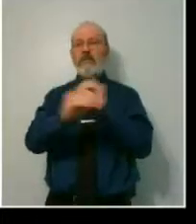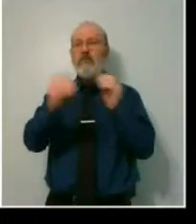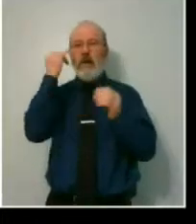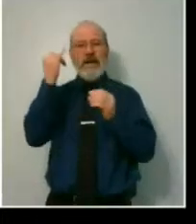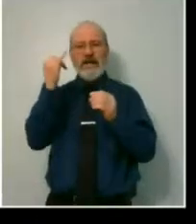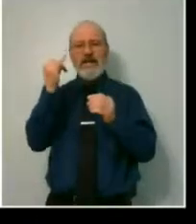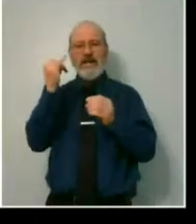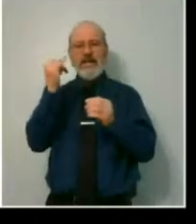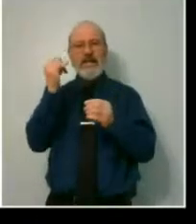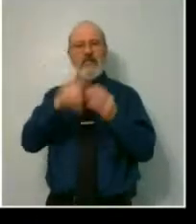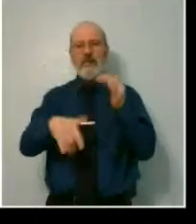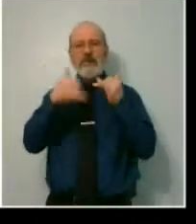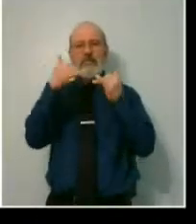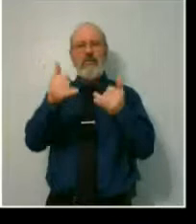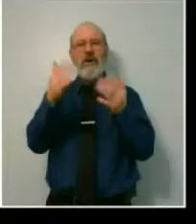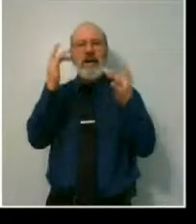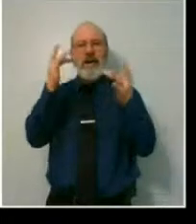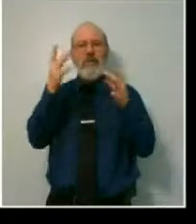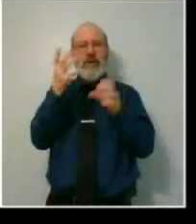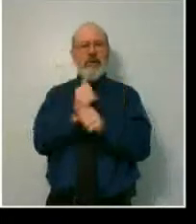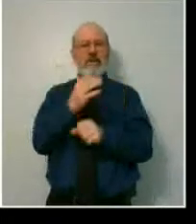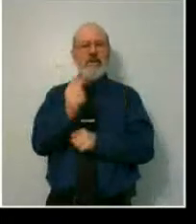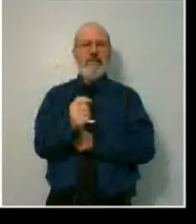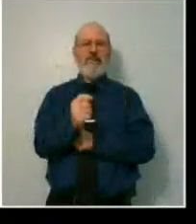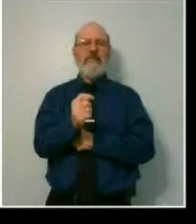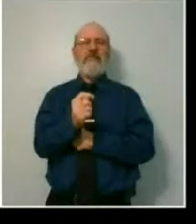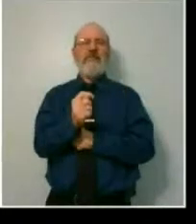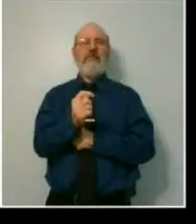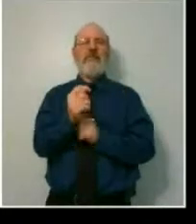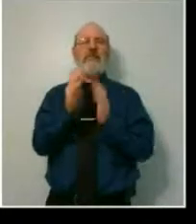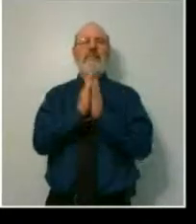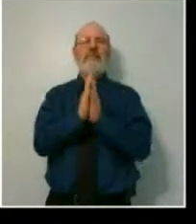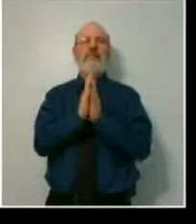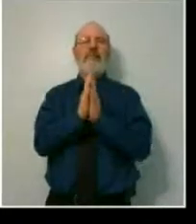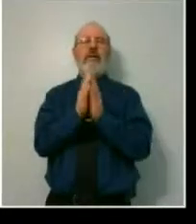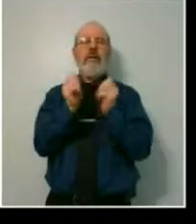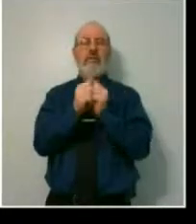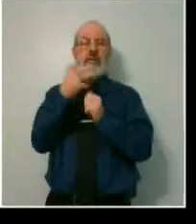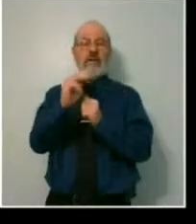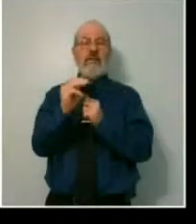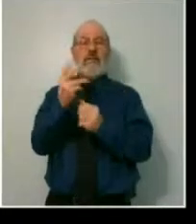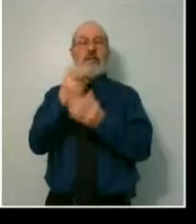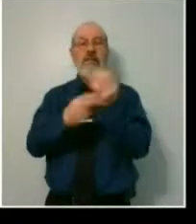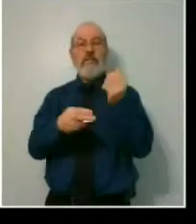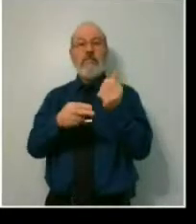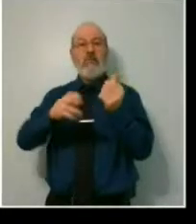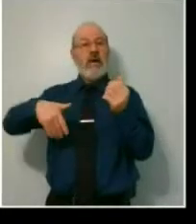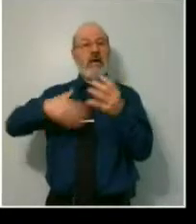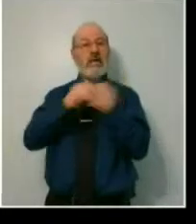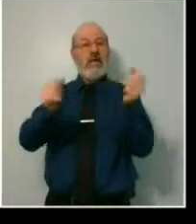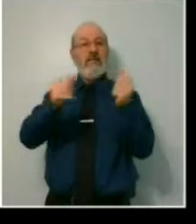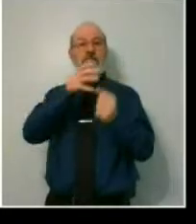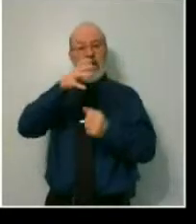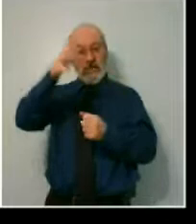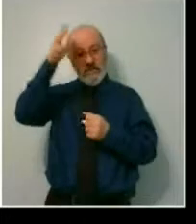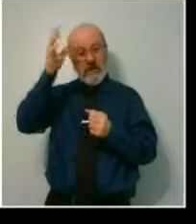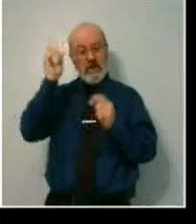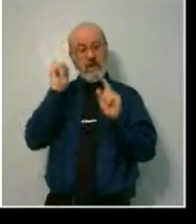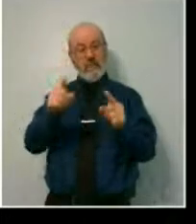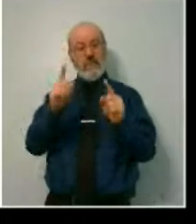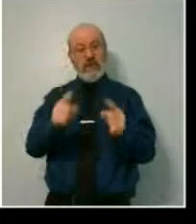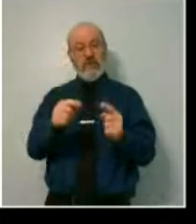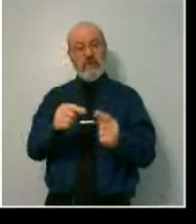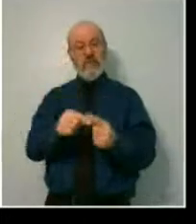is and why he'll be receiving it. We're praying along with him that both of his unsaved parents will be able to attend this special